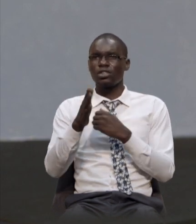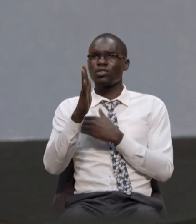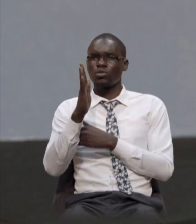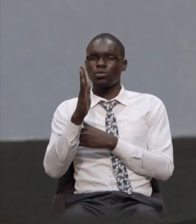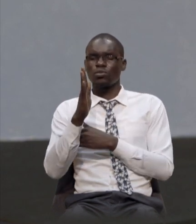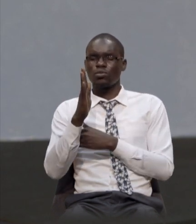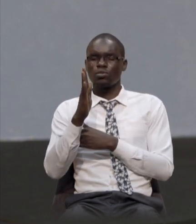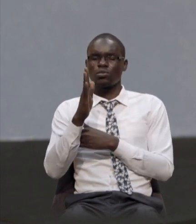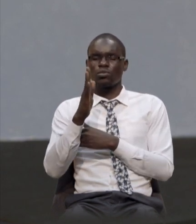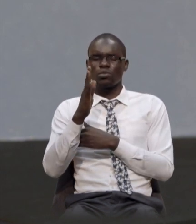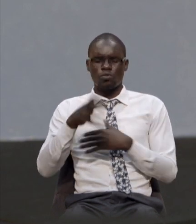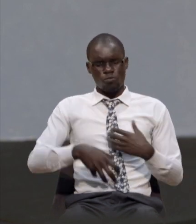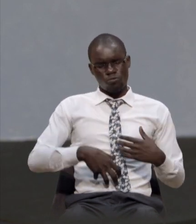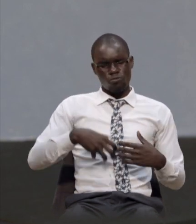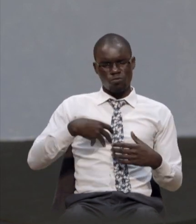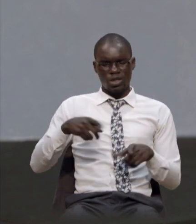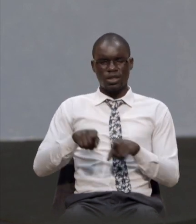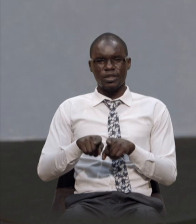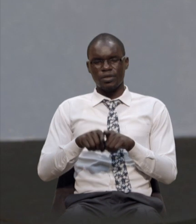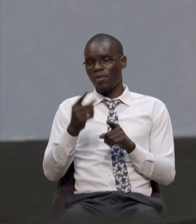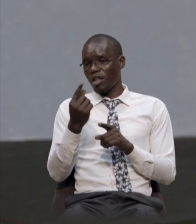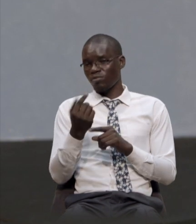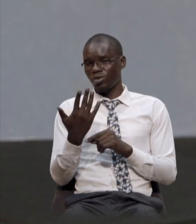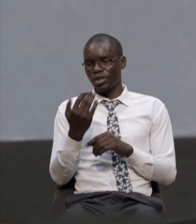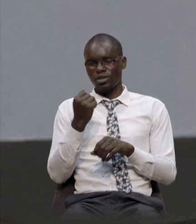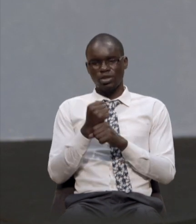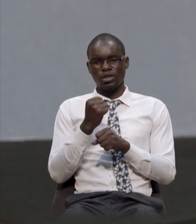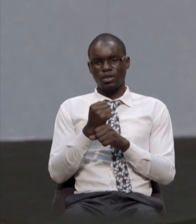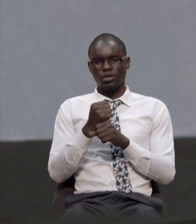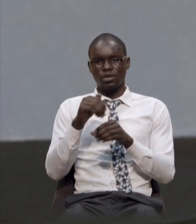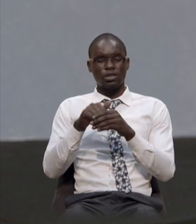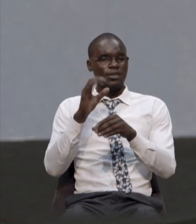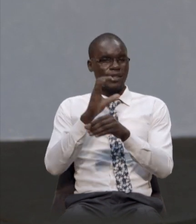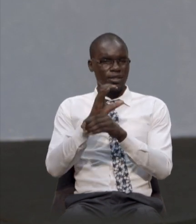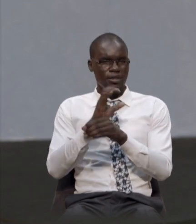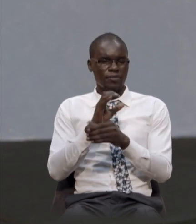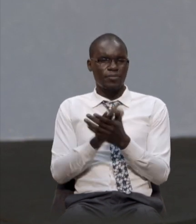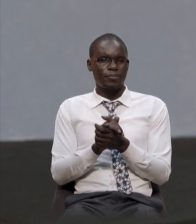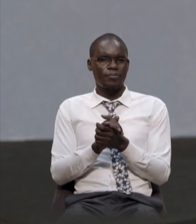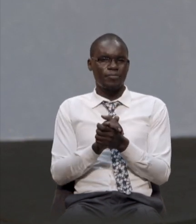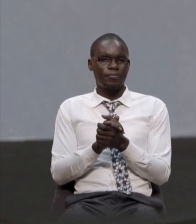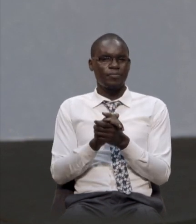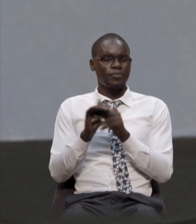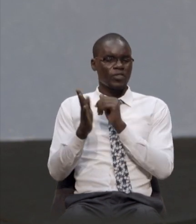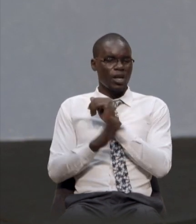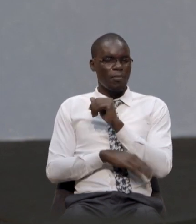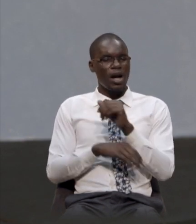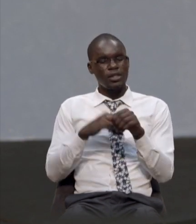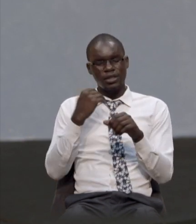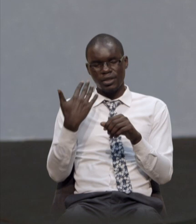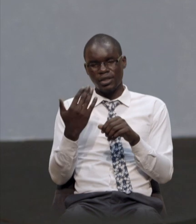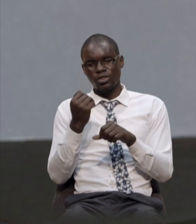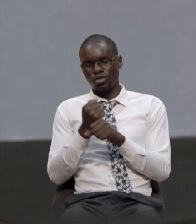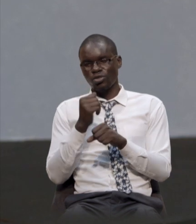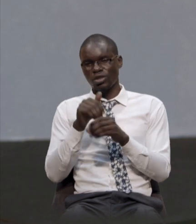And remember, boys and girls, even the small things that we do in church, the bad things that we do in church,